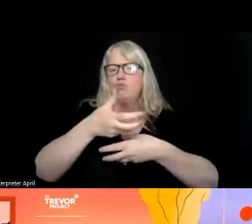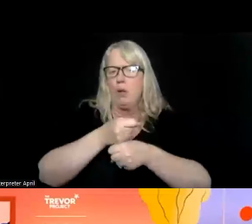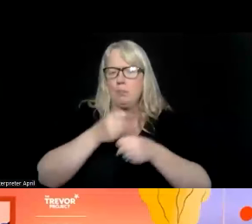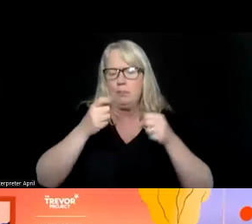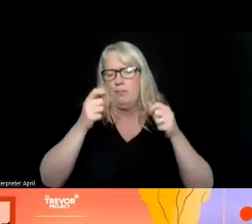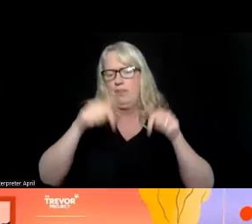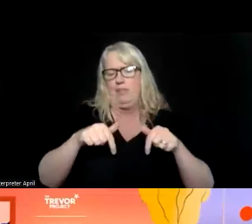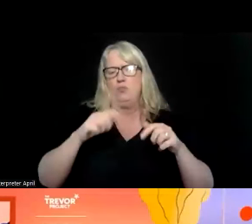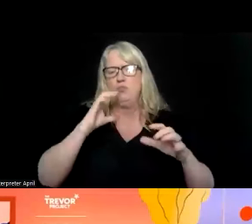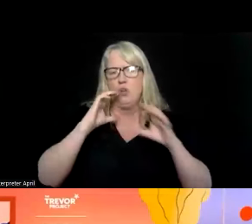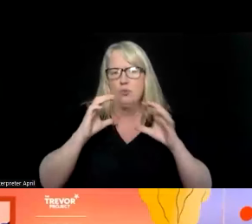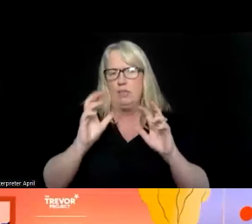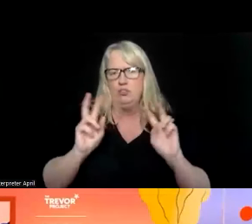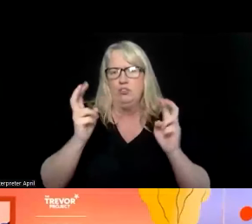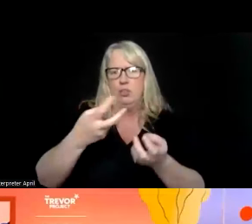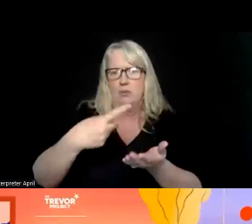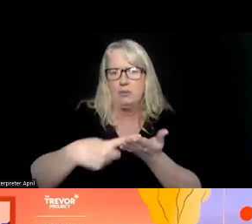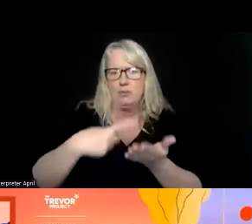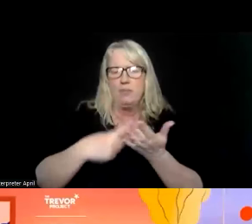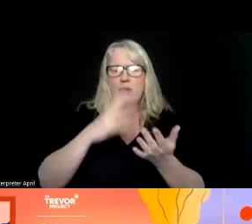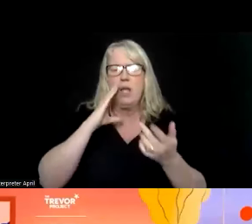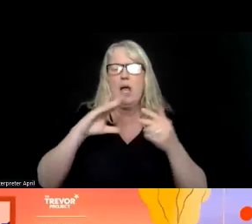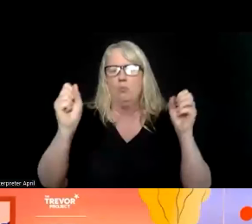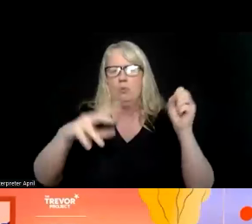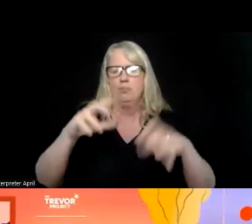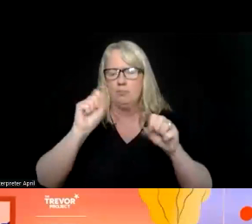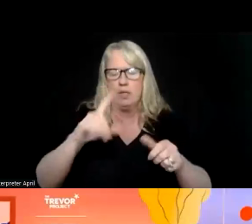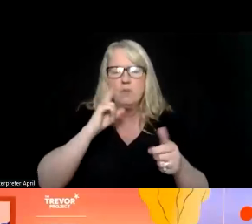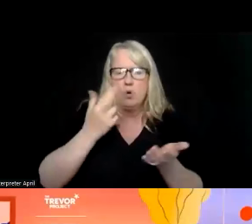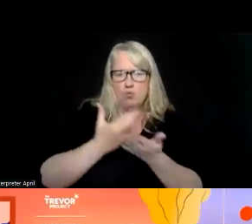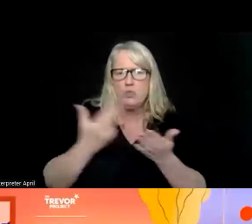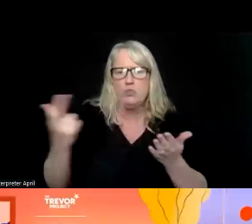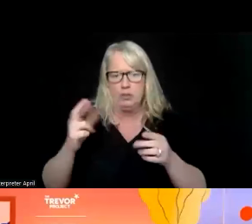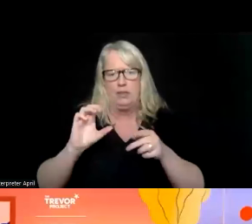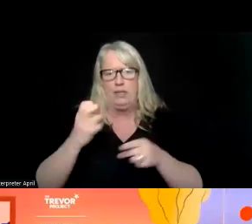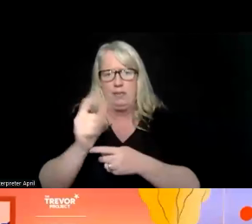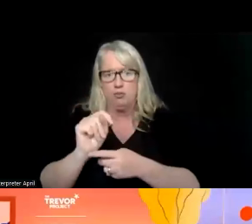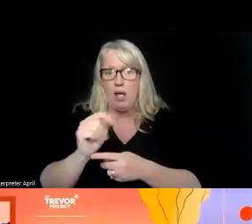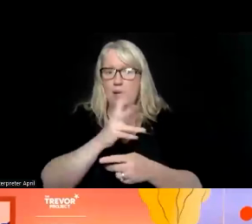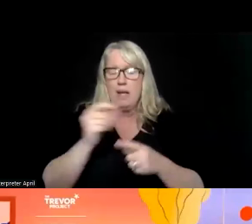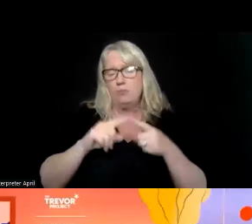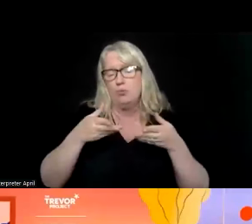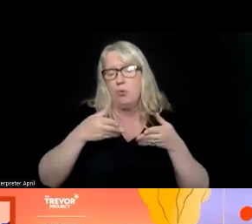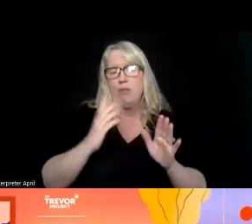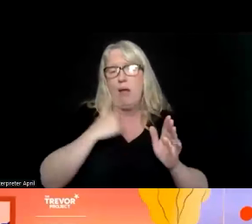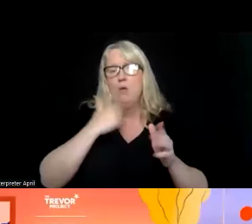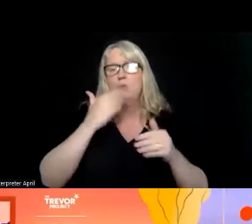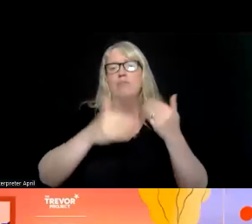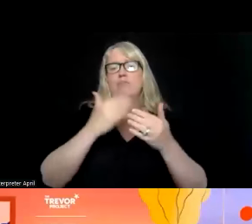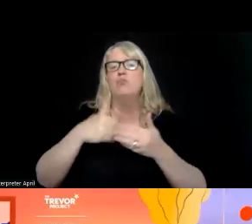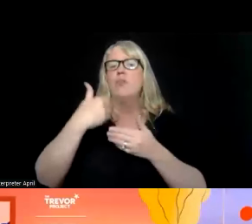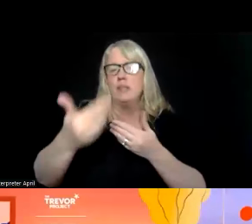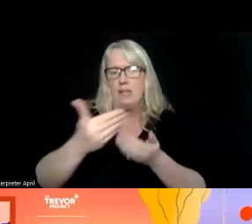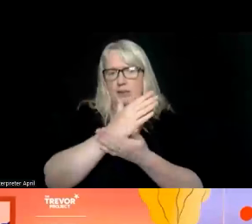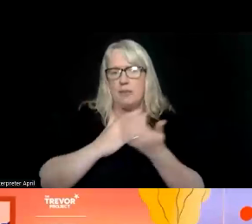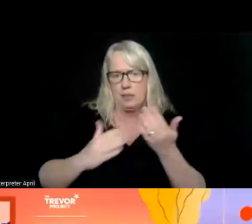for the roundtable. I'll drop some more resources in the chat and allow us to move on to the next segment for